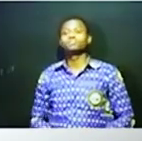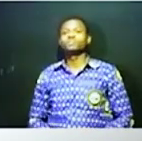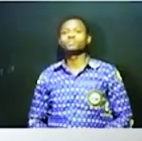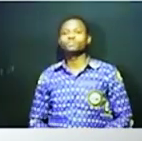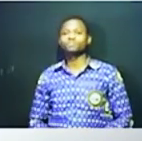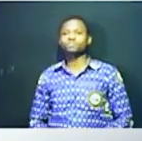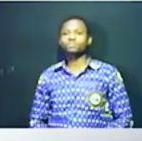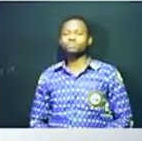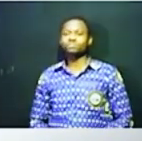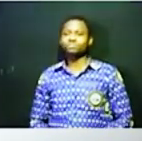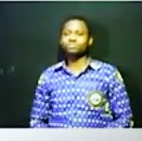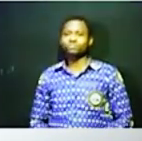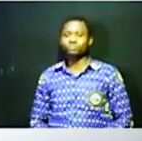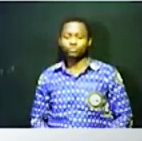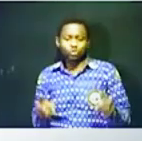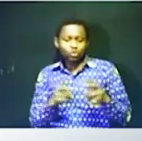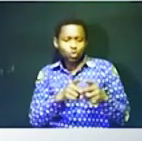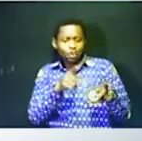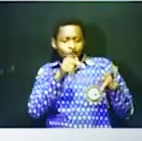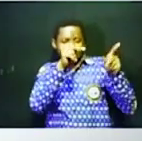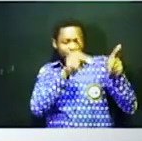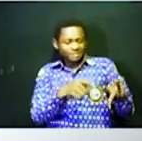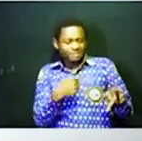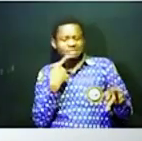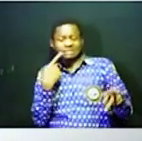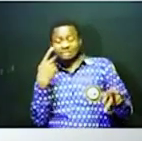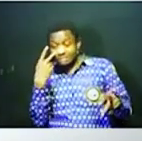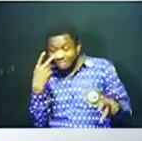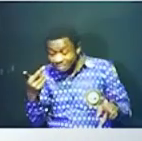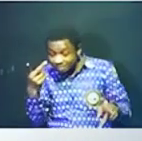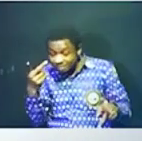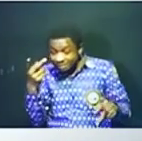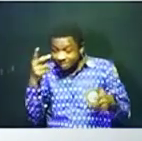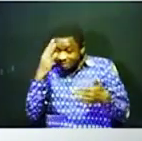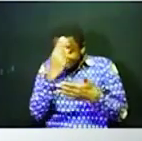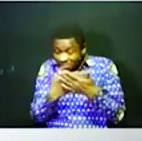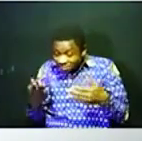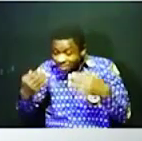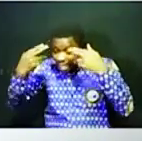So someone who sees an event, or someone who knows